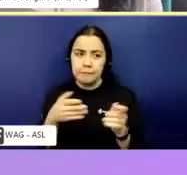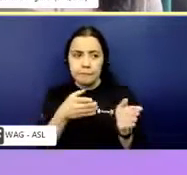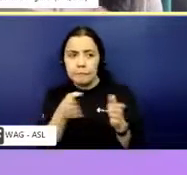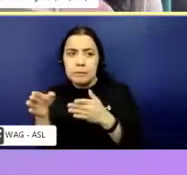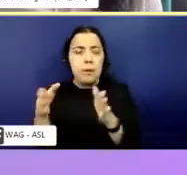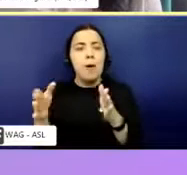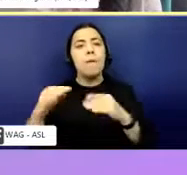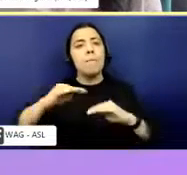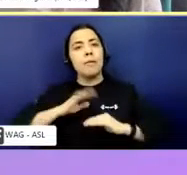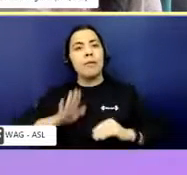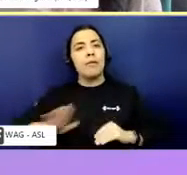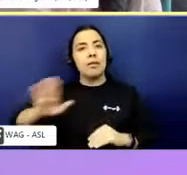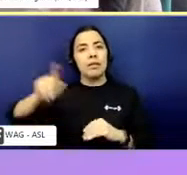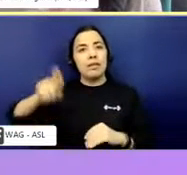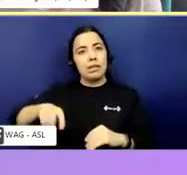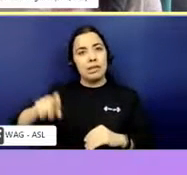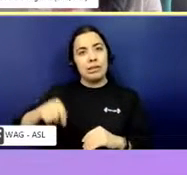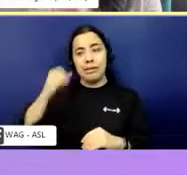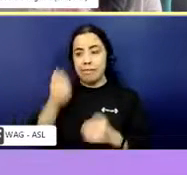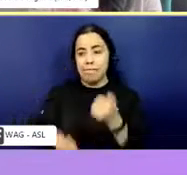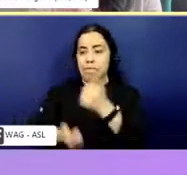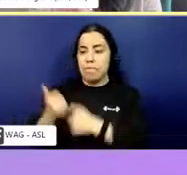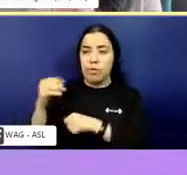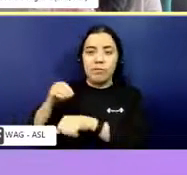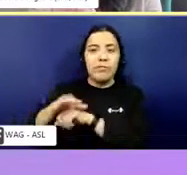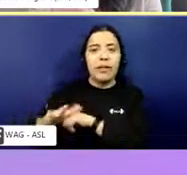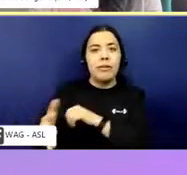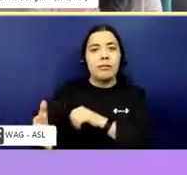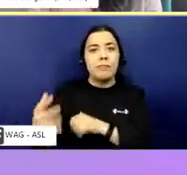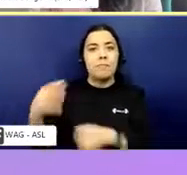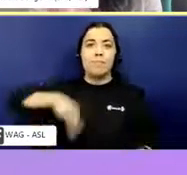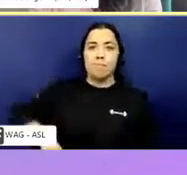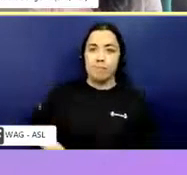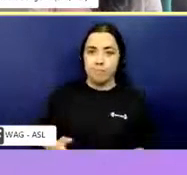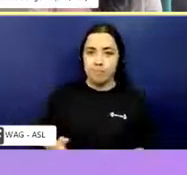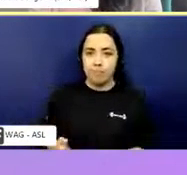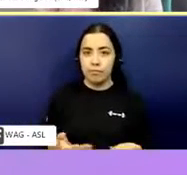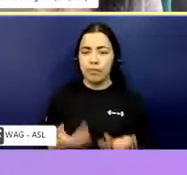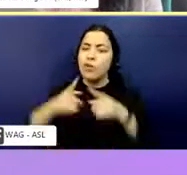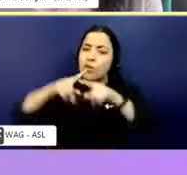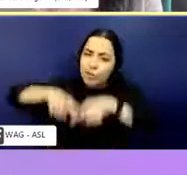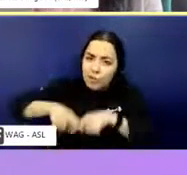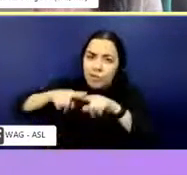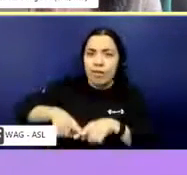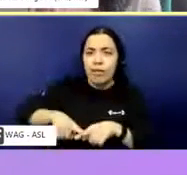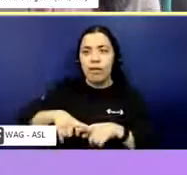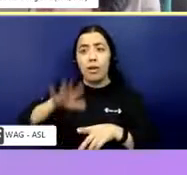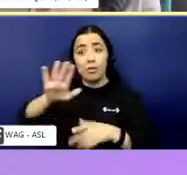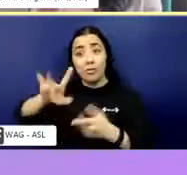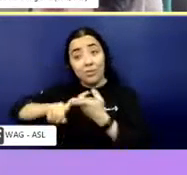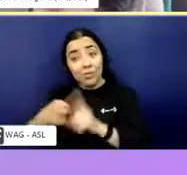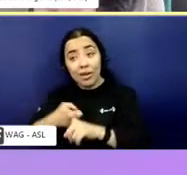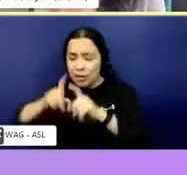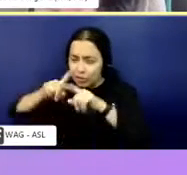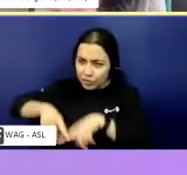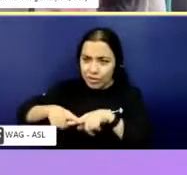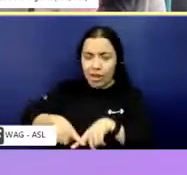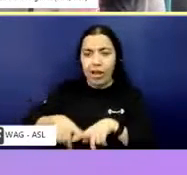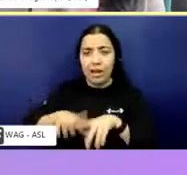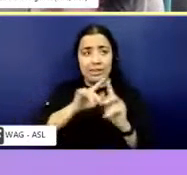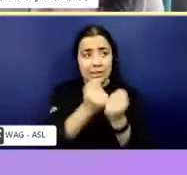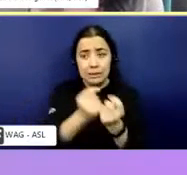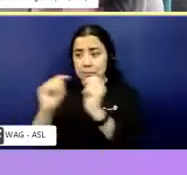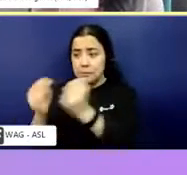meet the needs where they are going to be the most impactful. And rely on these friends, rely on these cross-functional